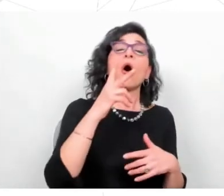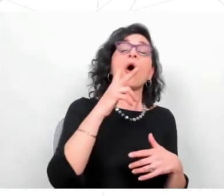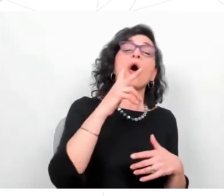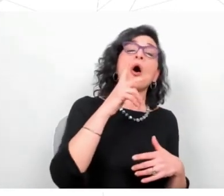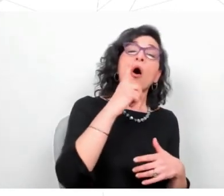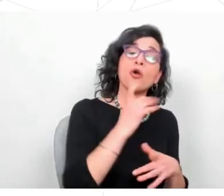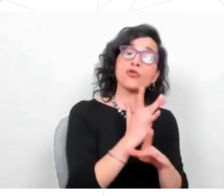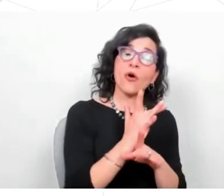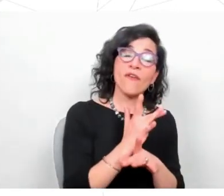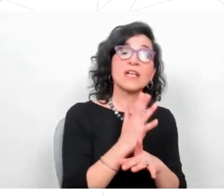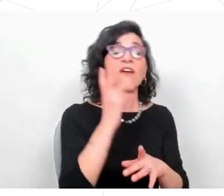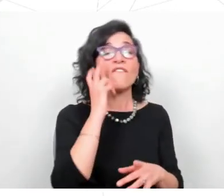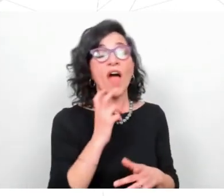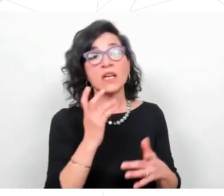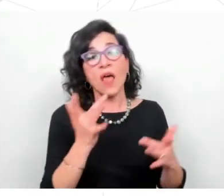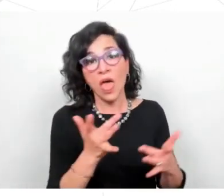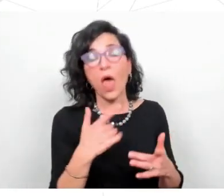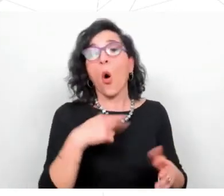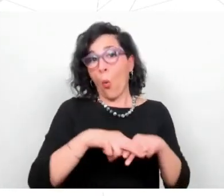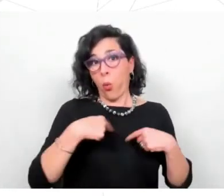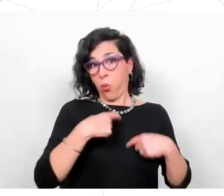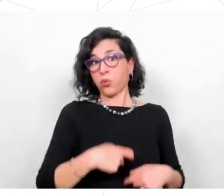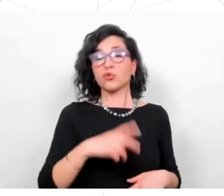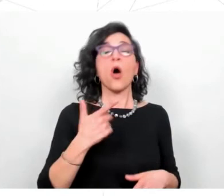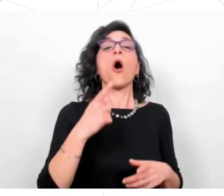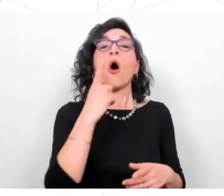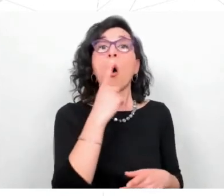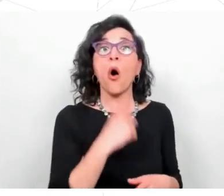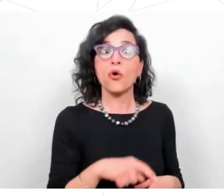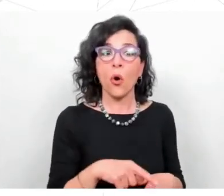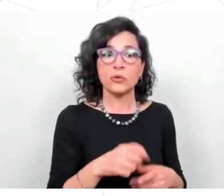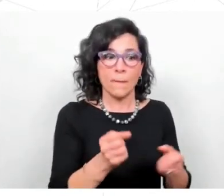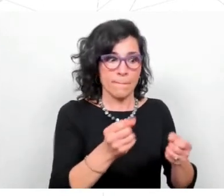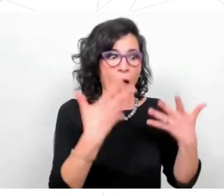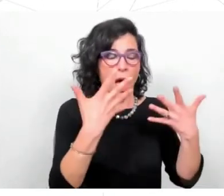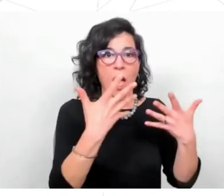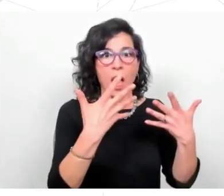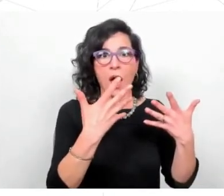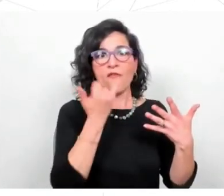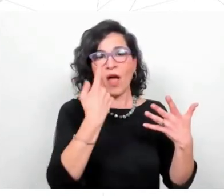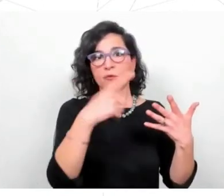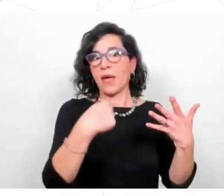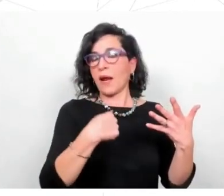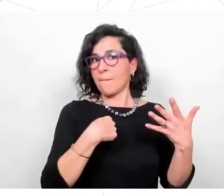or red-green with green weak, which is what I use. So this suddenly, the red in this really pops for me now.